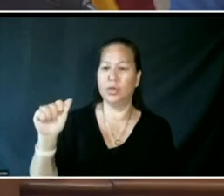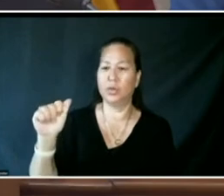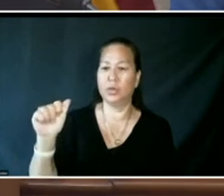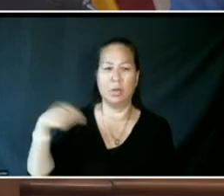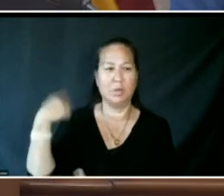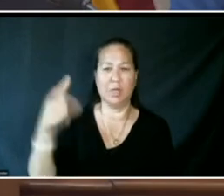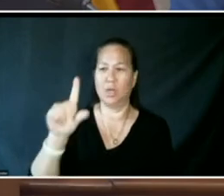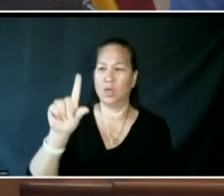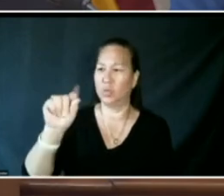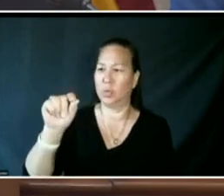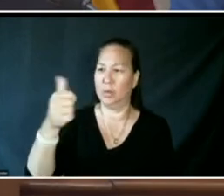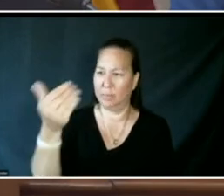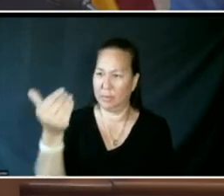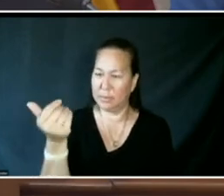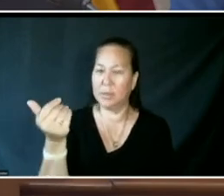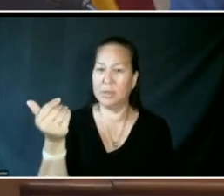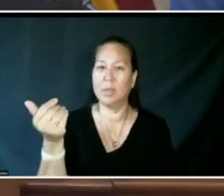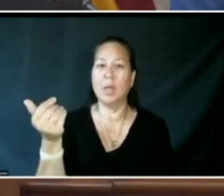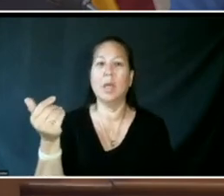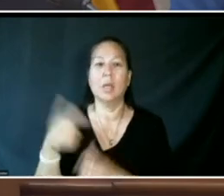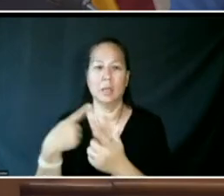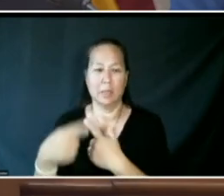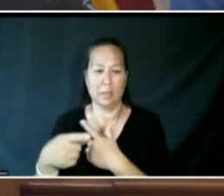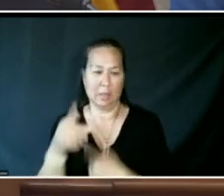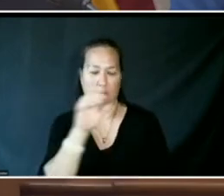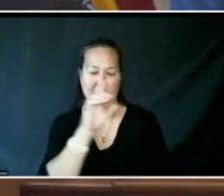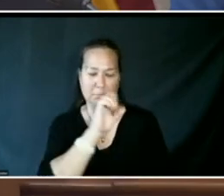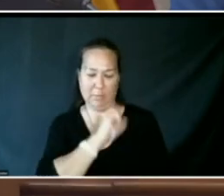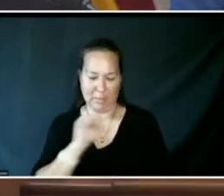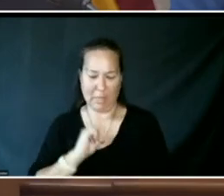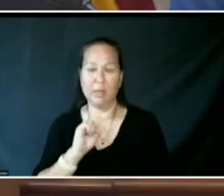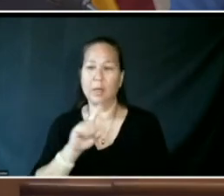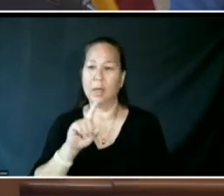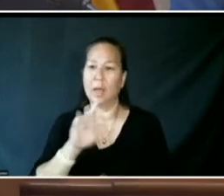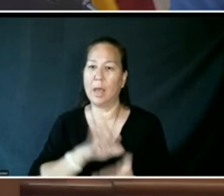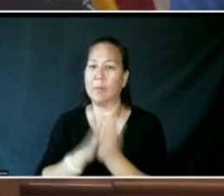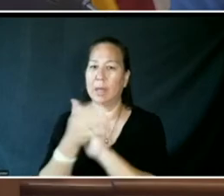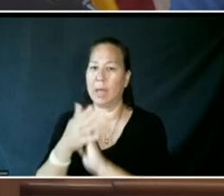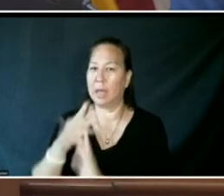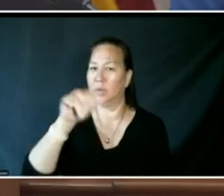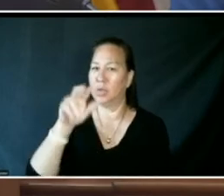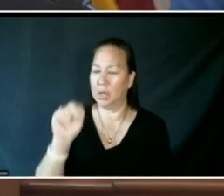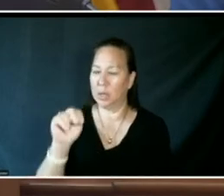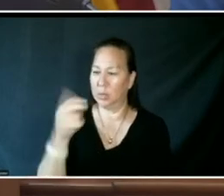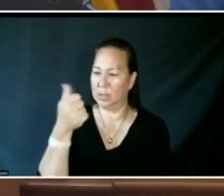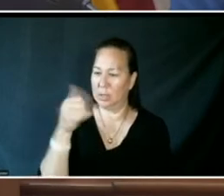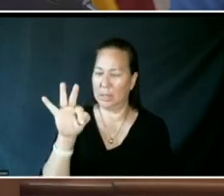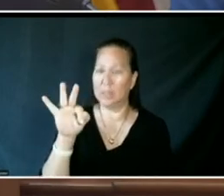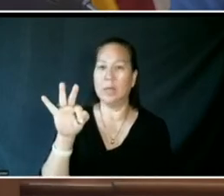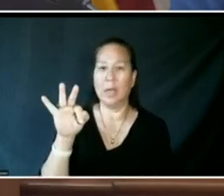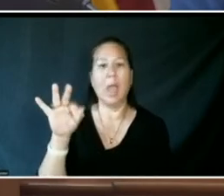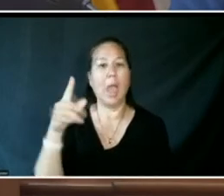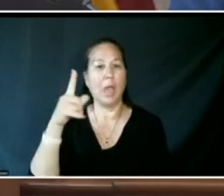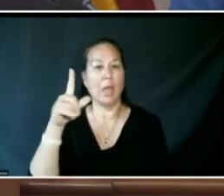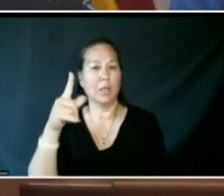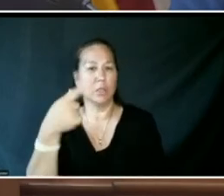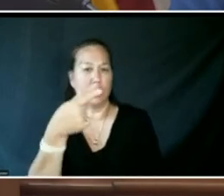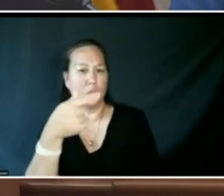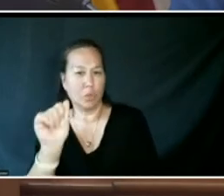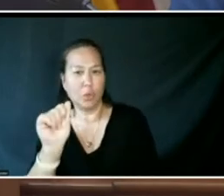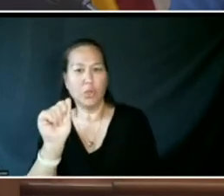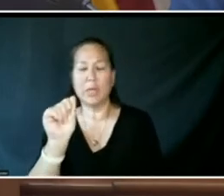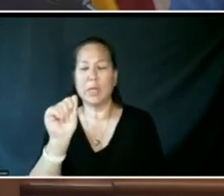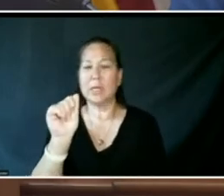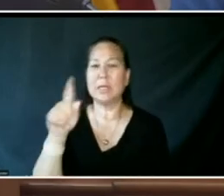Representatives, and then since January 2019, as Georgia's Secretary of State. As a